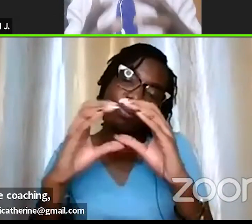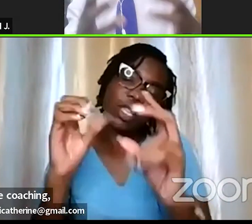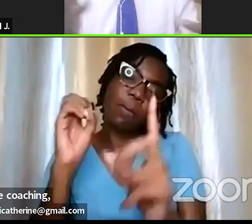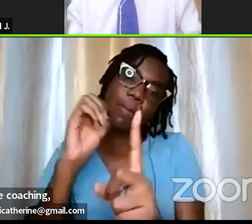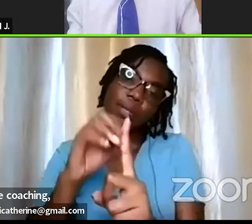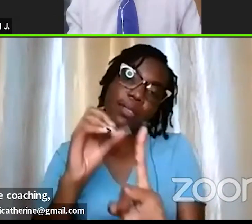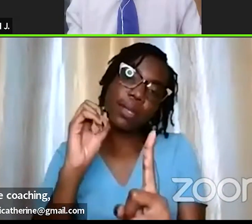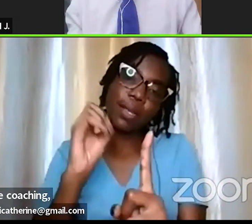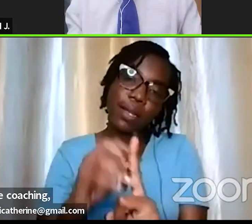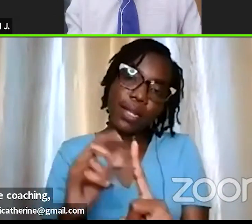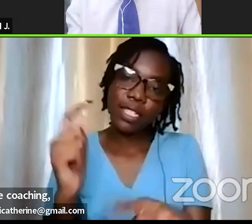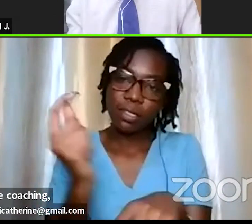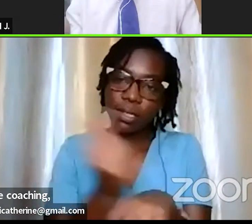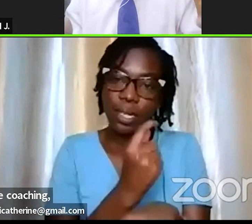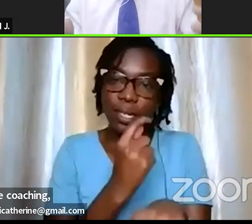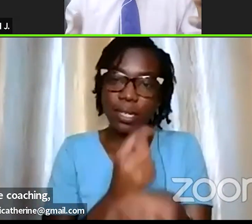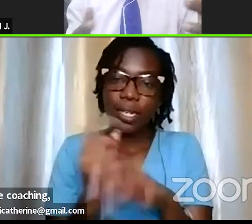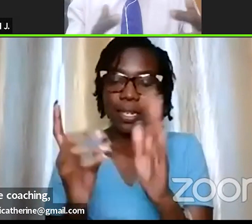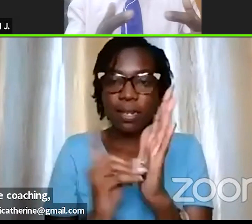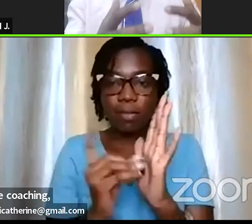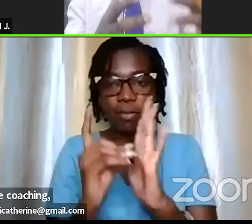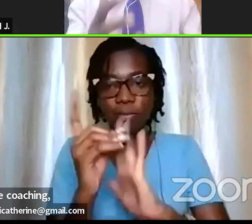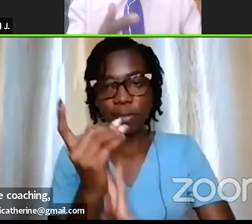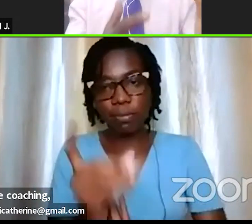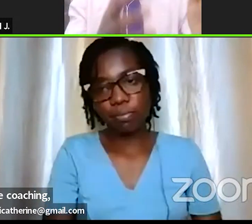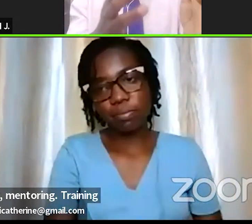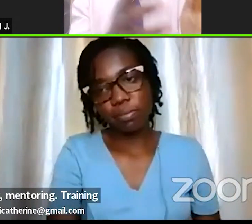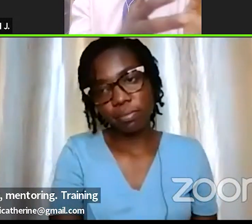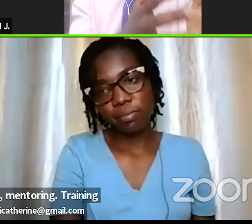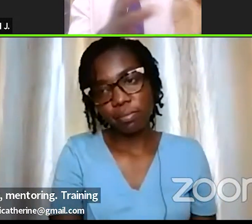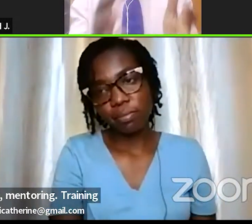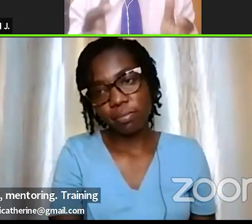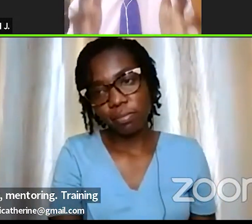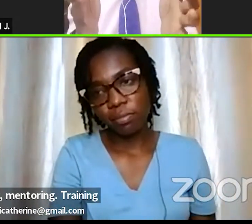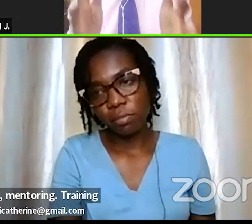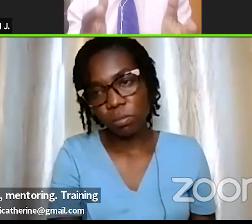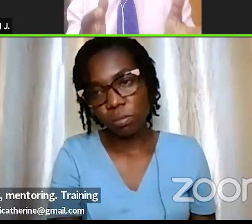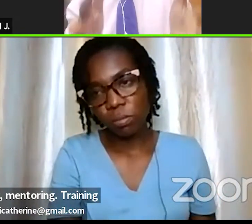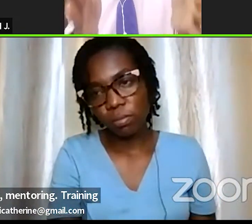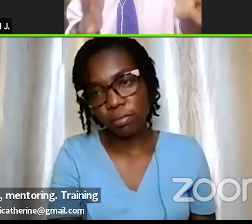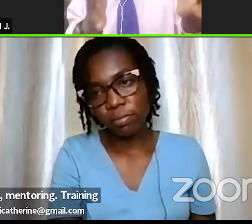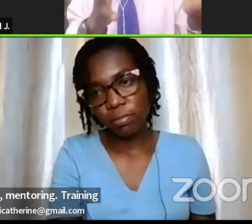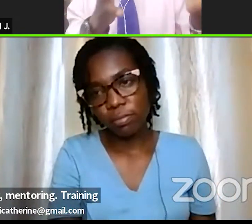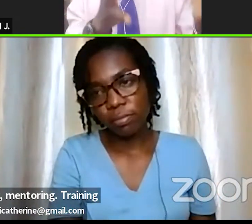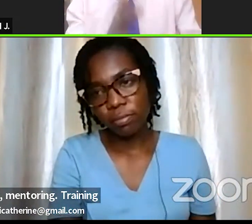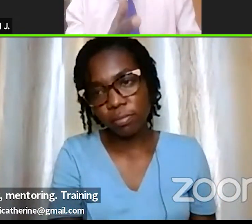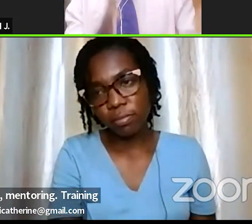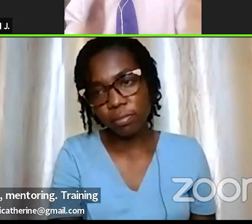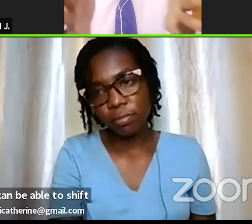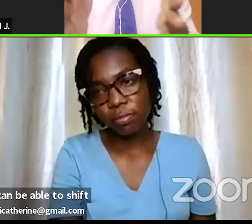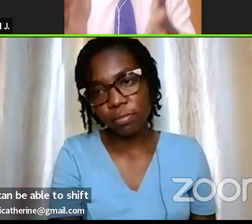mentoring, training and development, so that we can be able to shift. Because